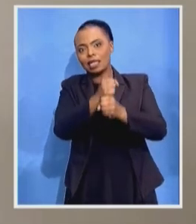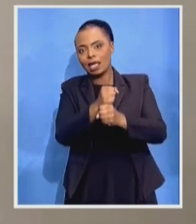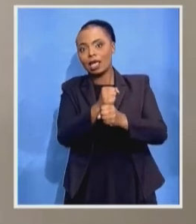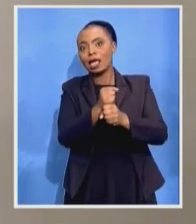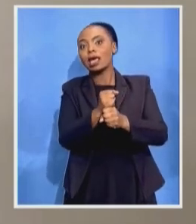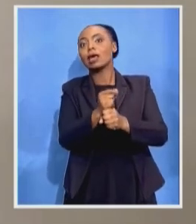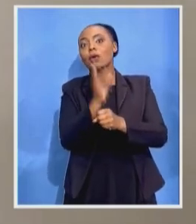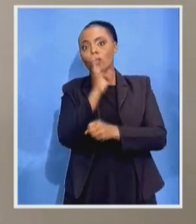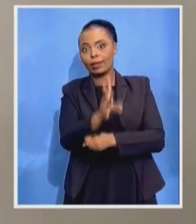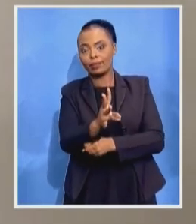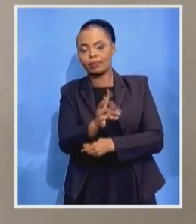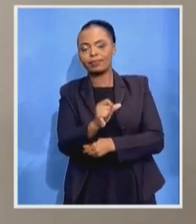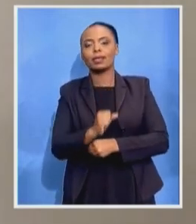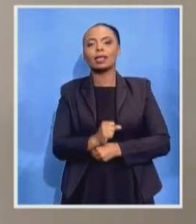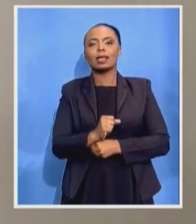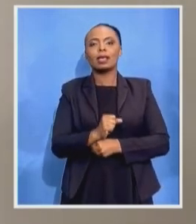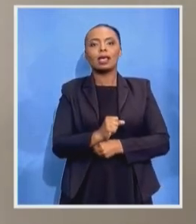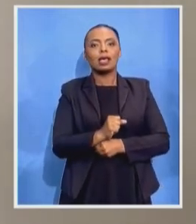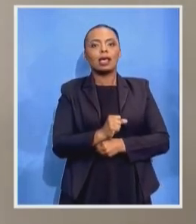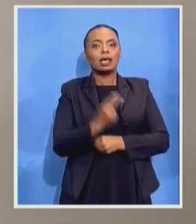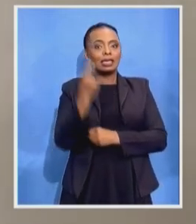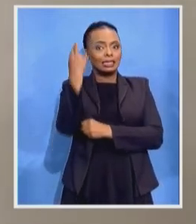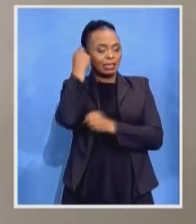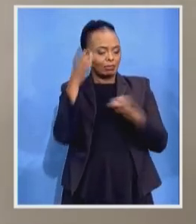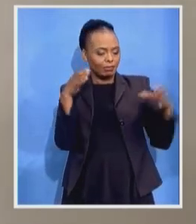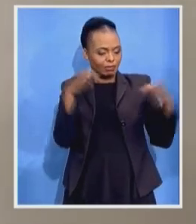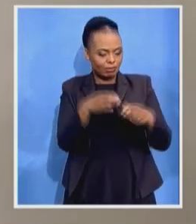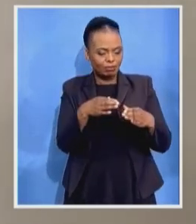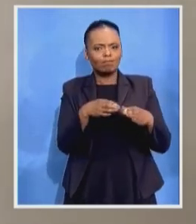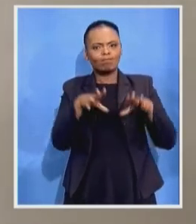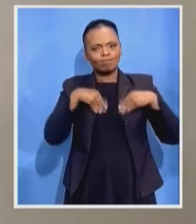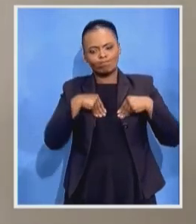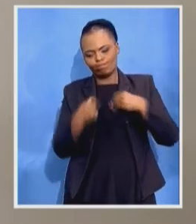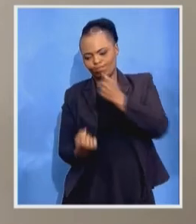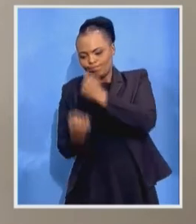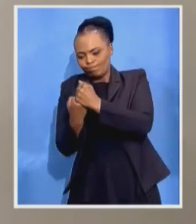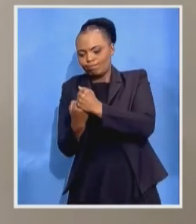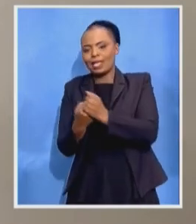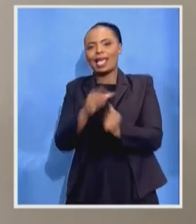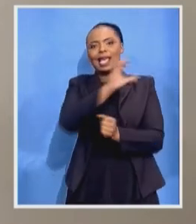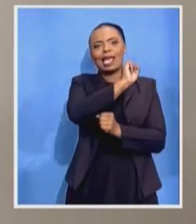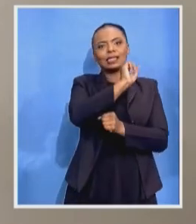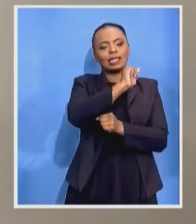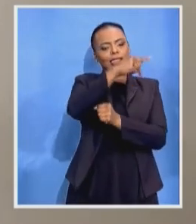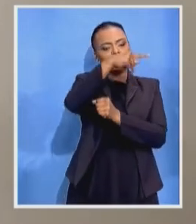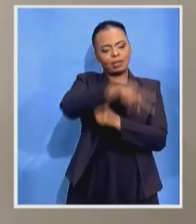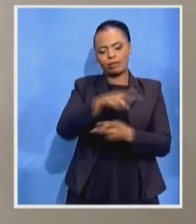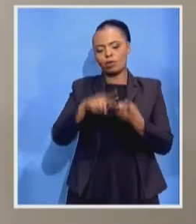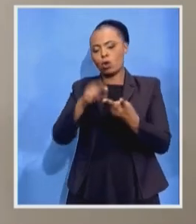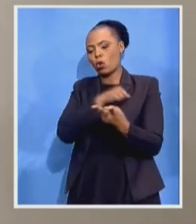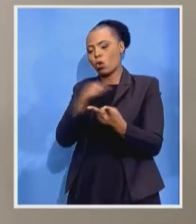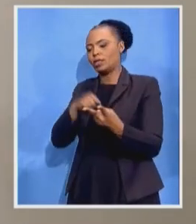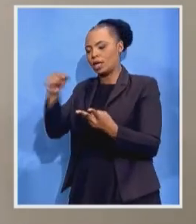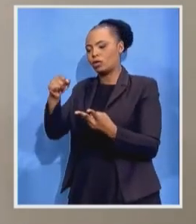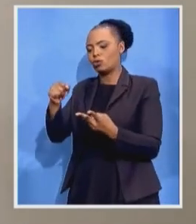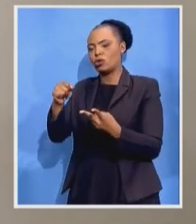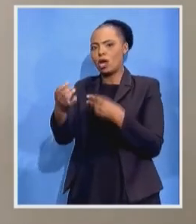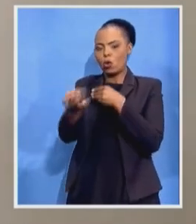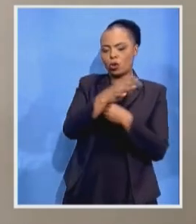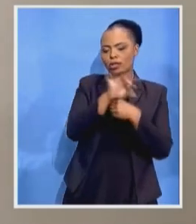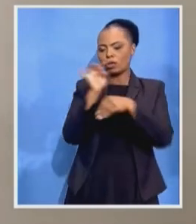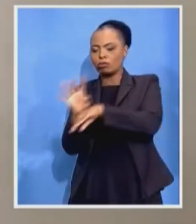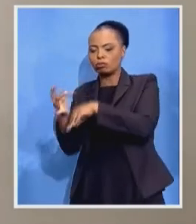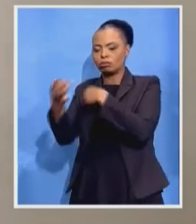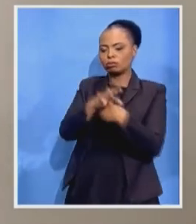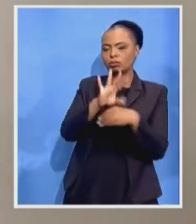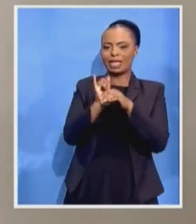to allow the SACP and COSAC time to consult internally with their structures and return to Alliance